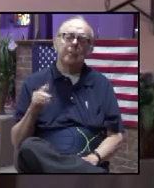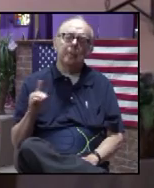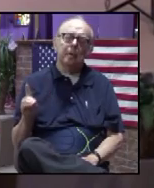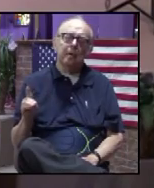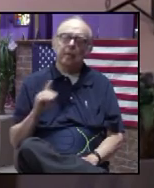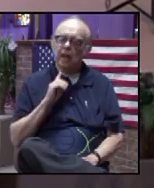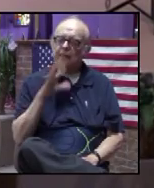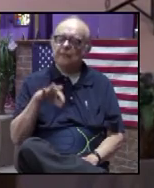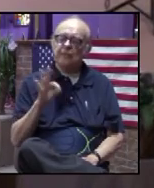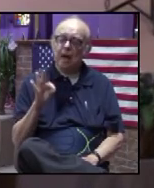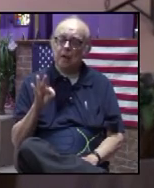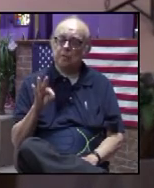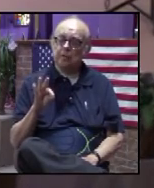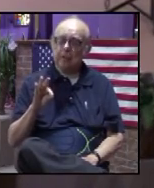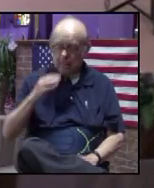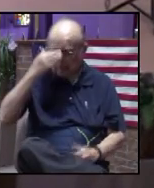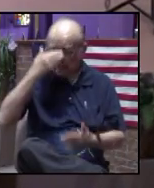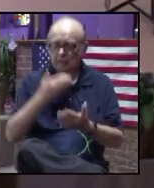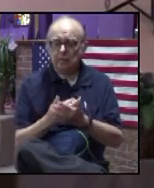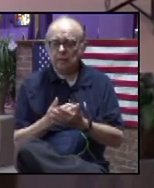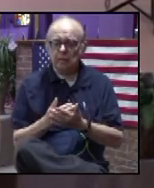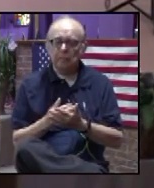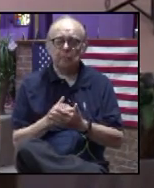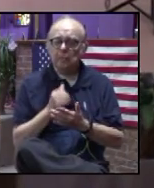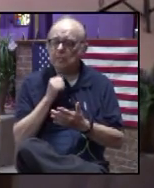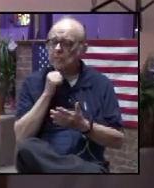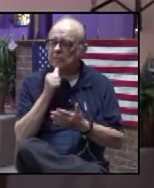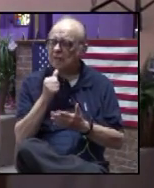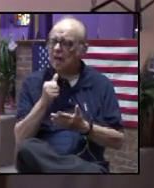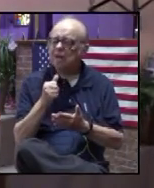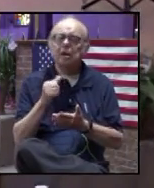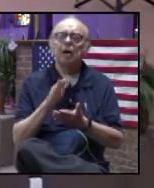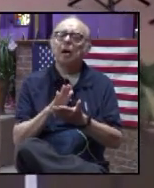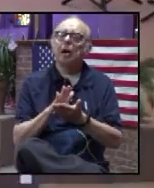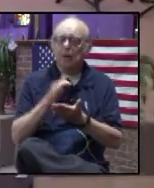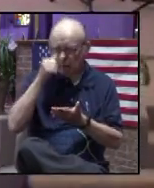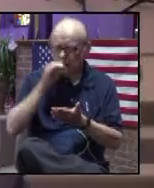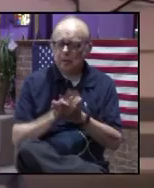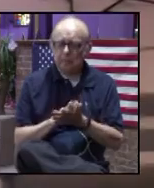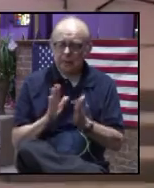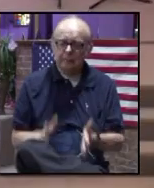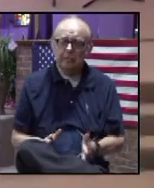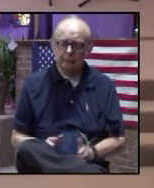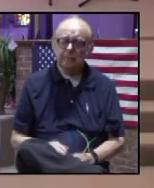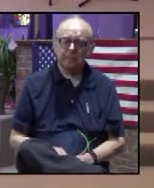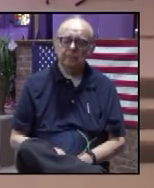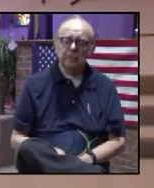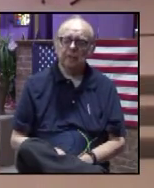found John was not a believer. He was an atheist.